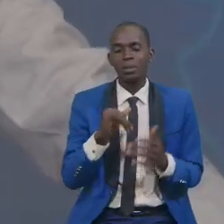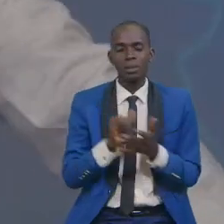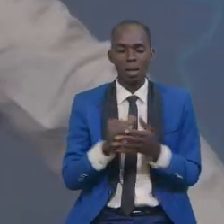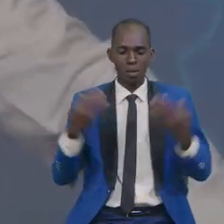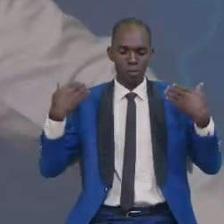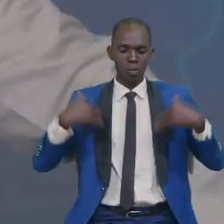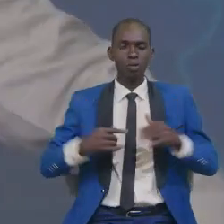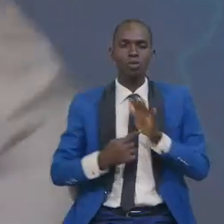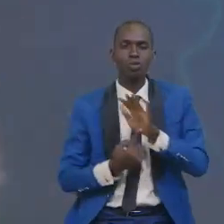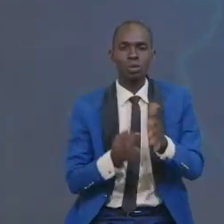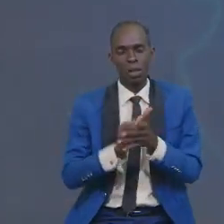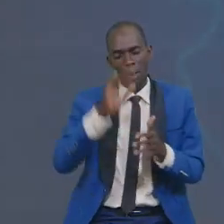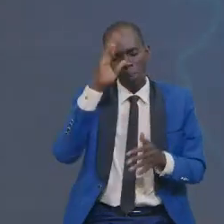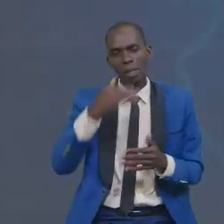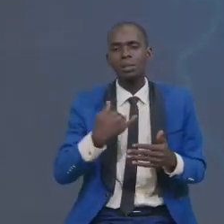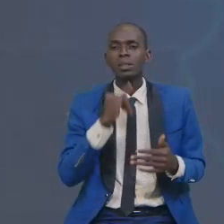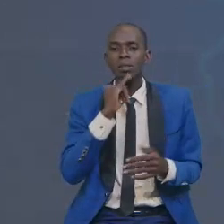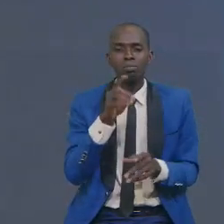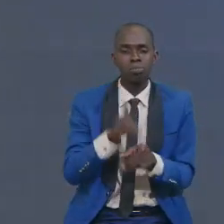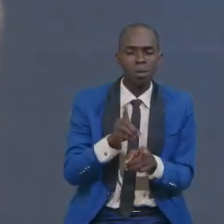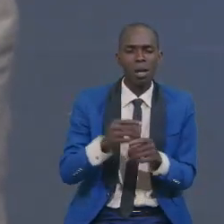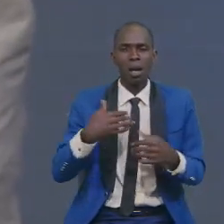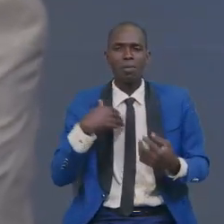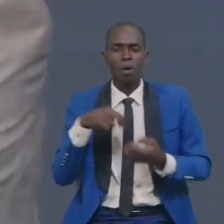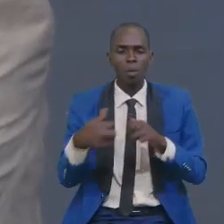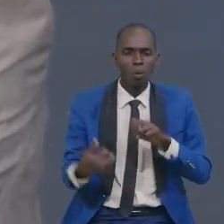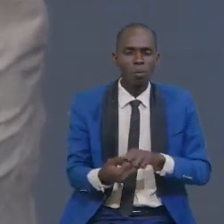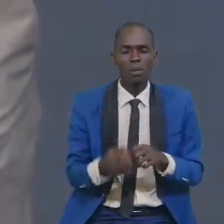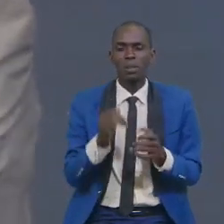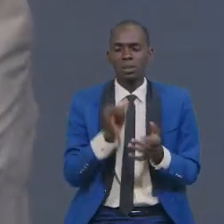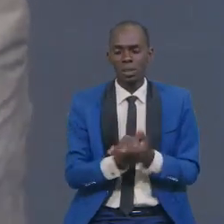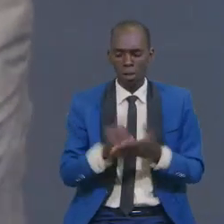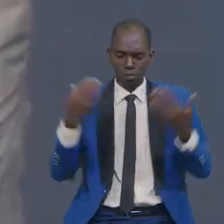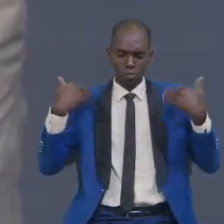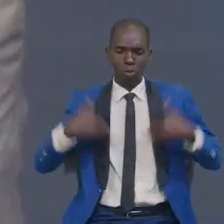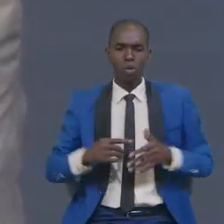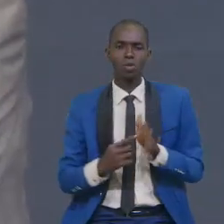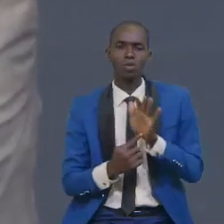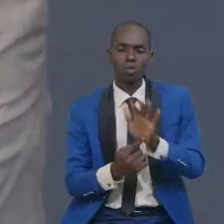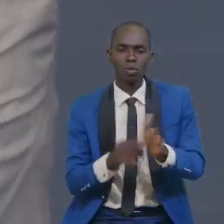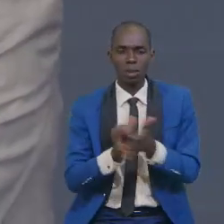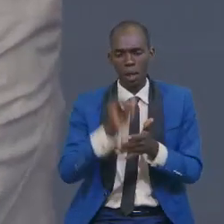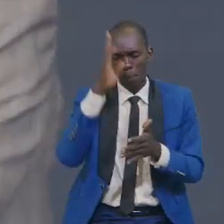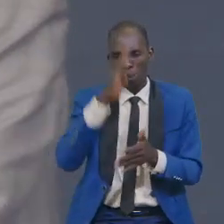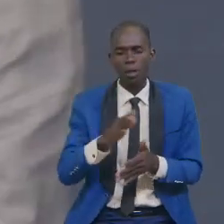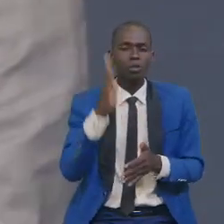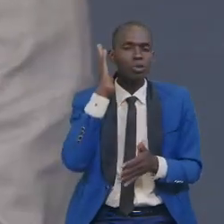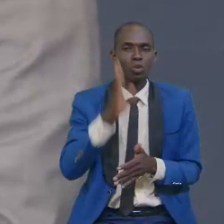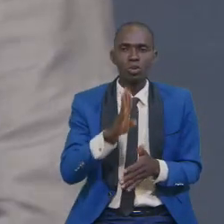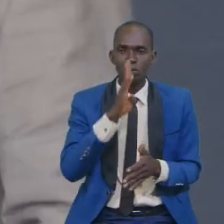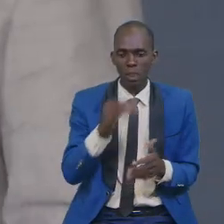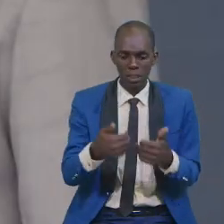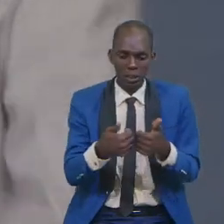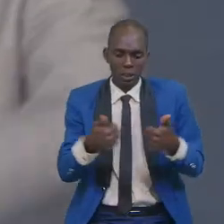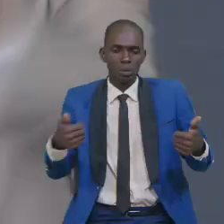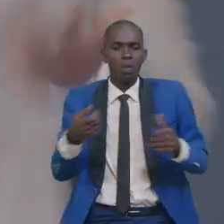to say I am not among the people that see I'm not among the people that know are not